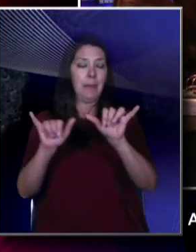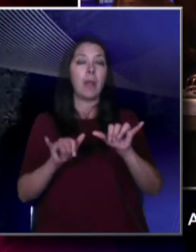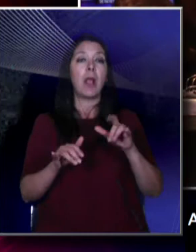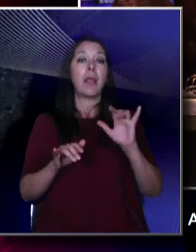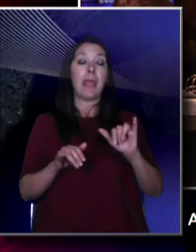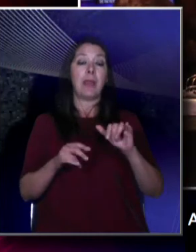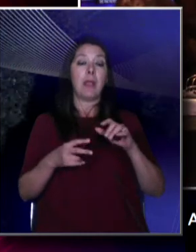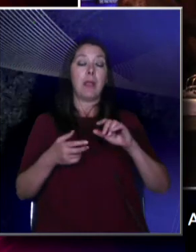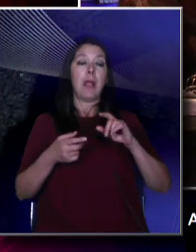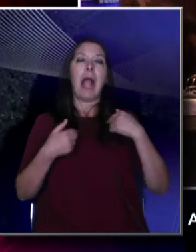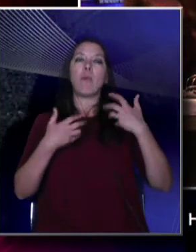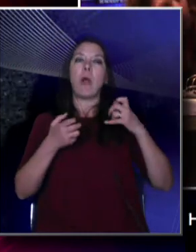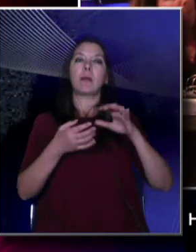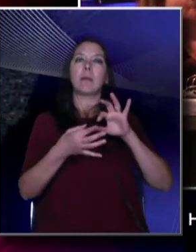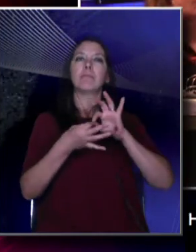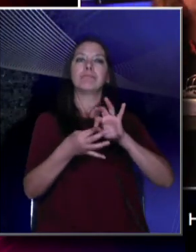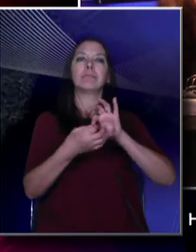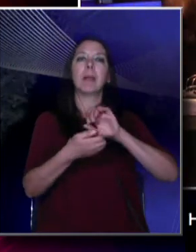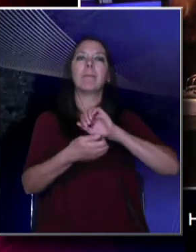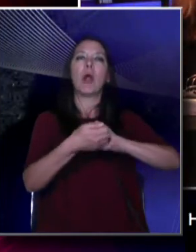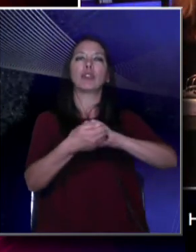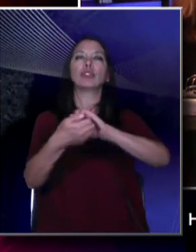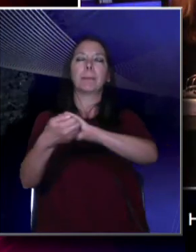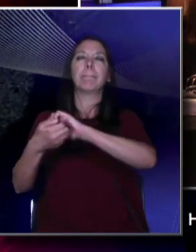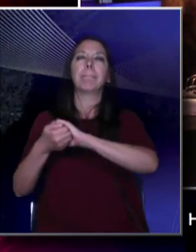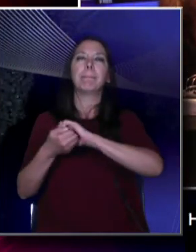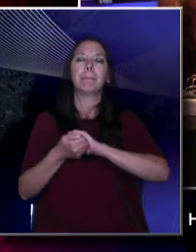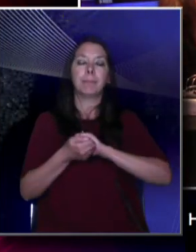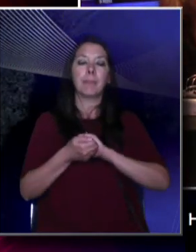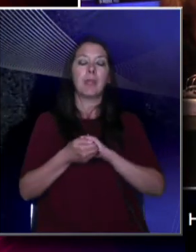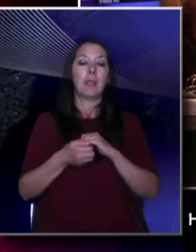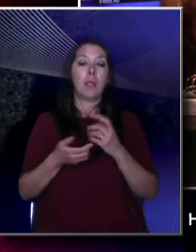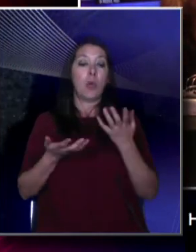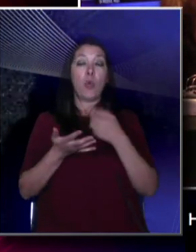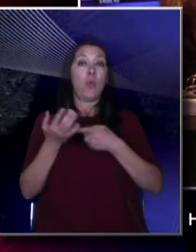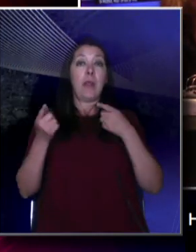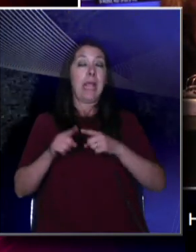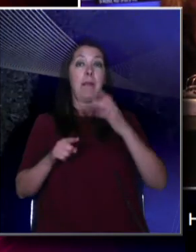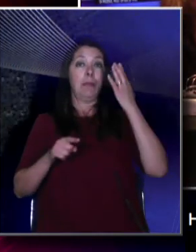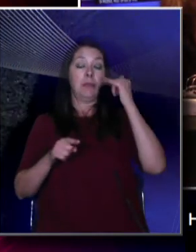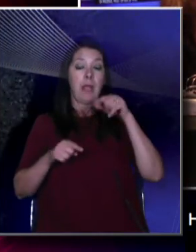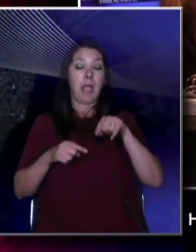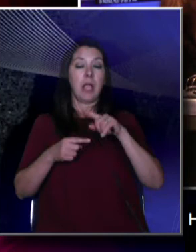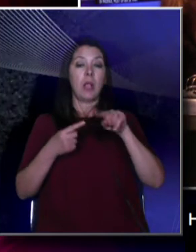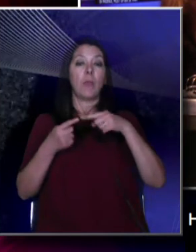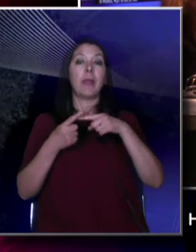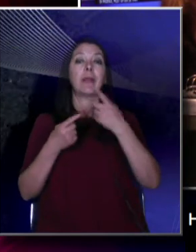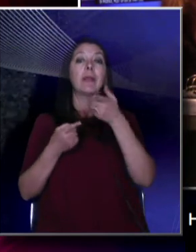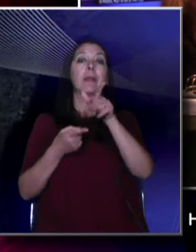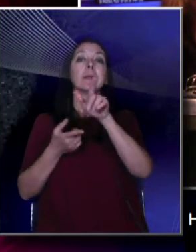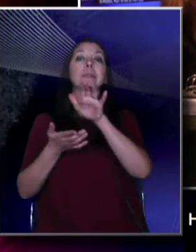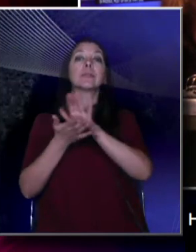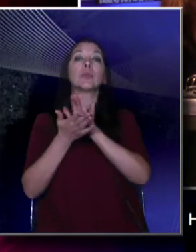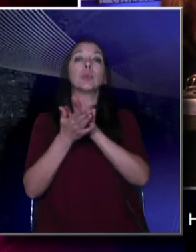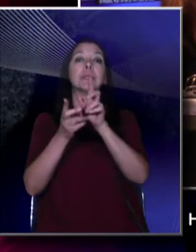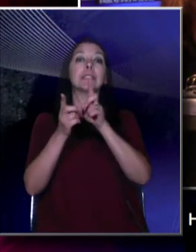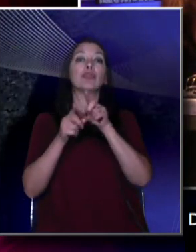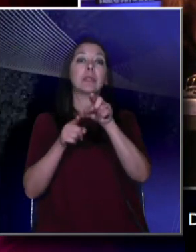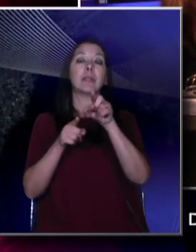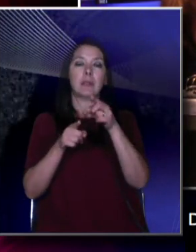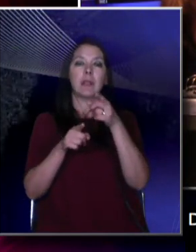happens here in Phoenix most often is that one school district may have a cluster